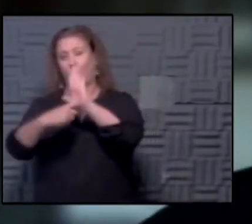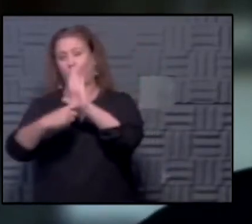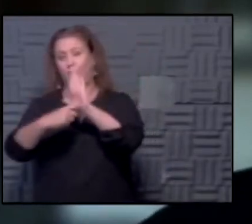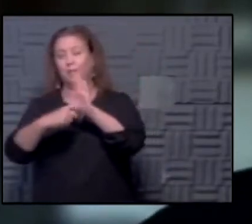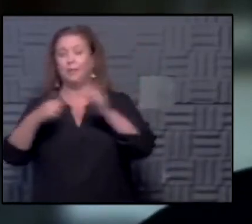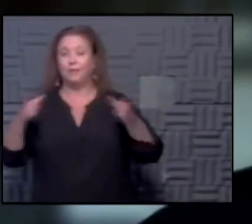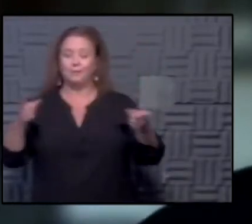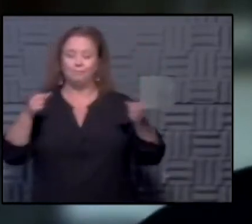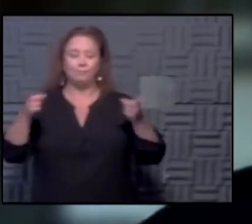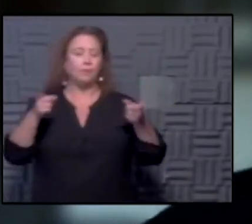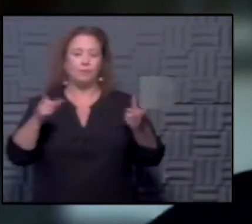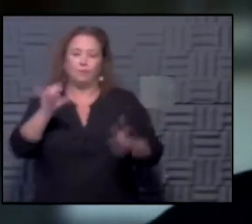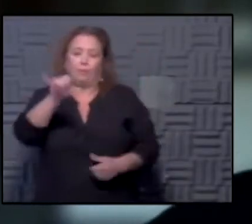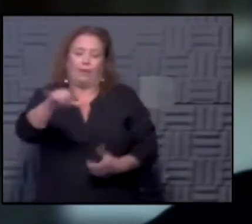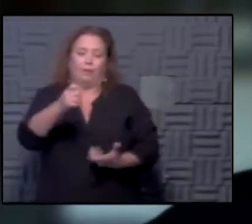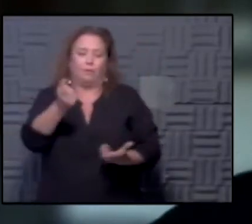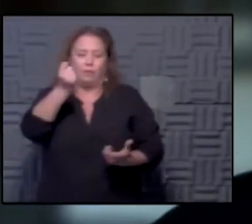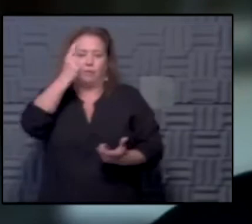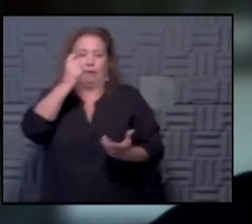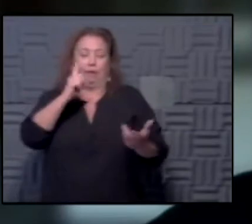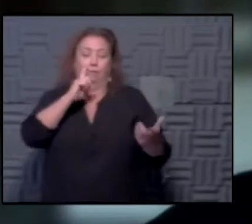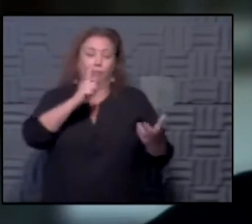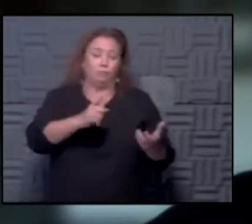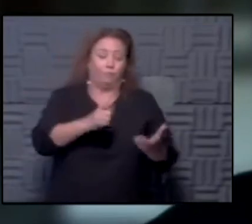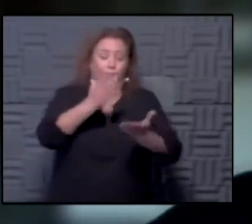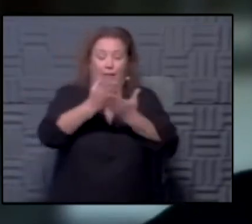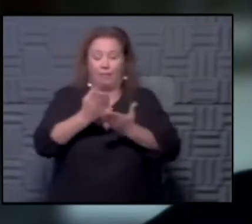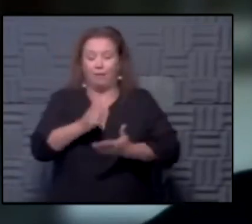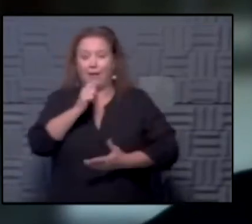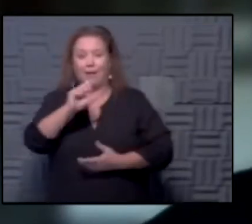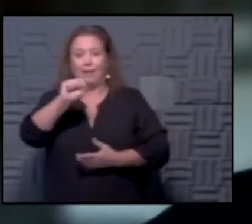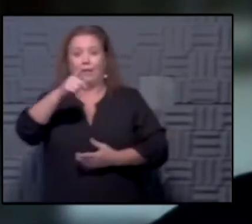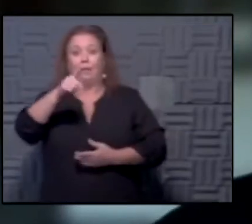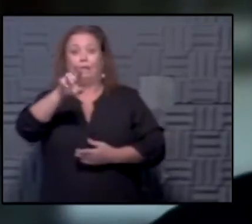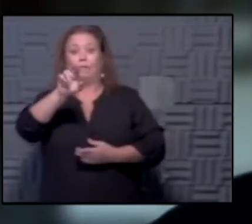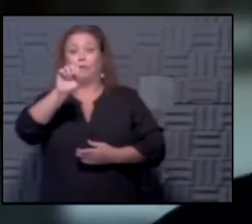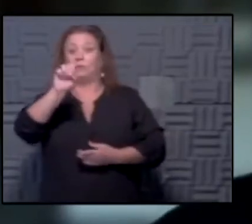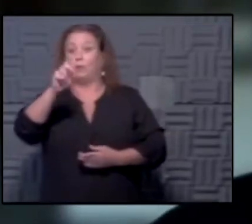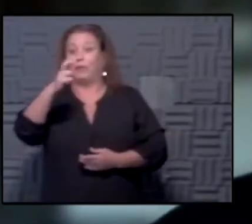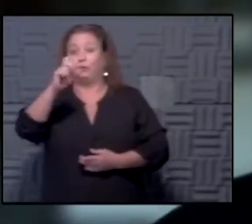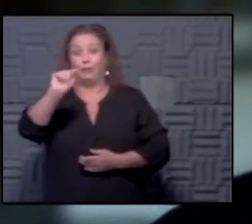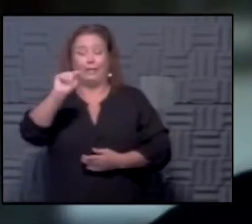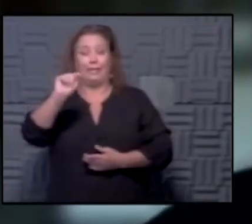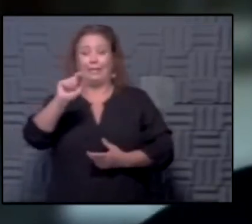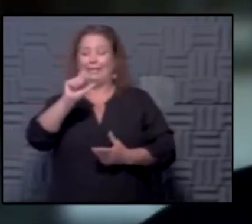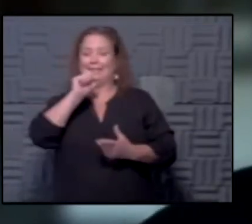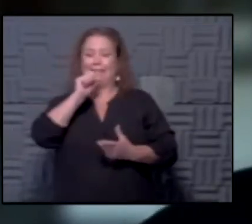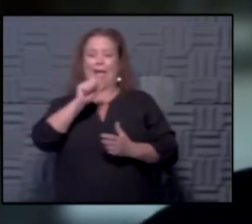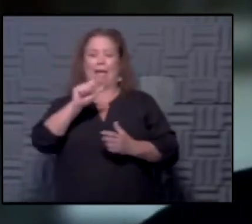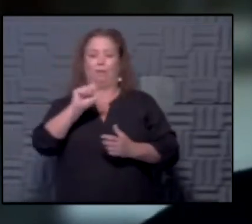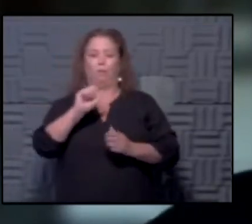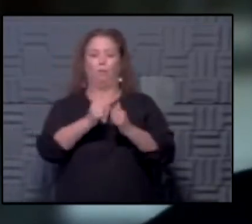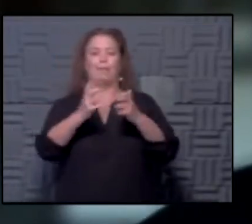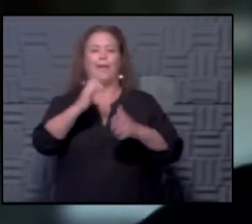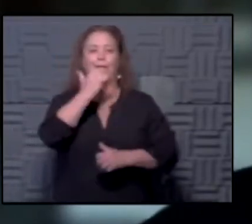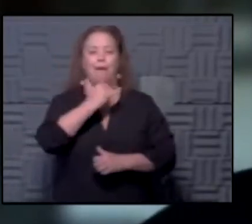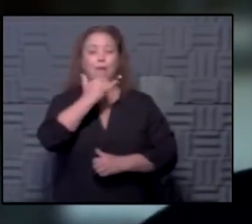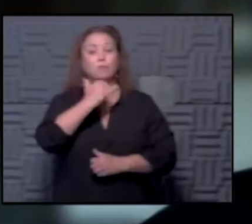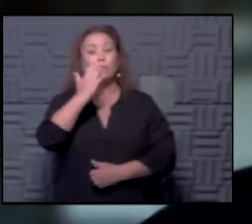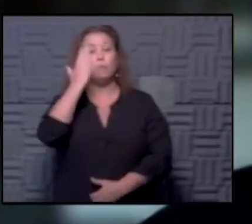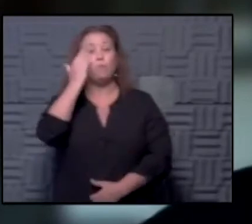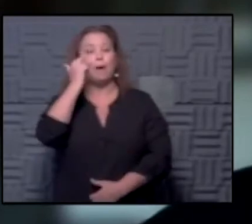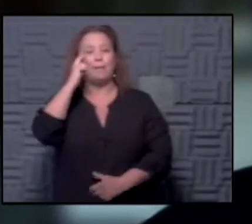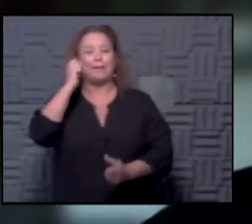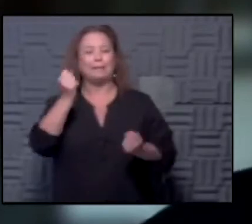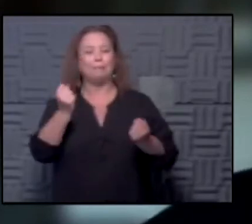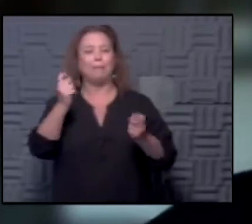conjecture, and you got to take those with a grain of salt. And I know that the spreadsheet is not error-free because it is a crowdsourced effort done by